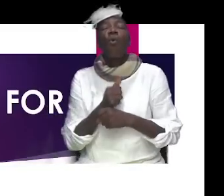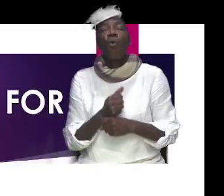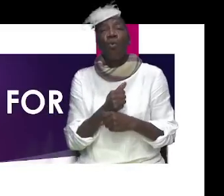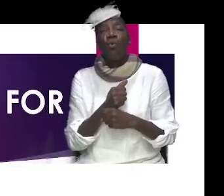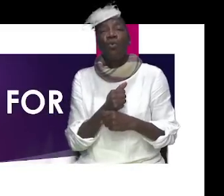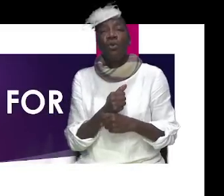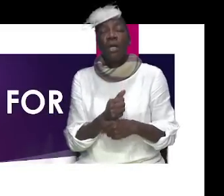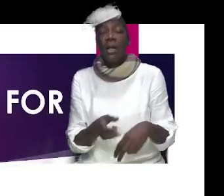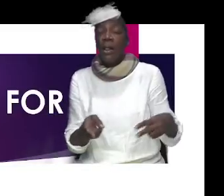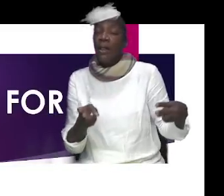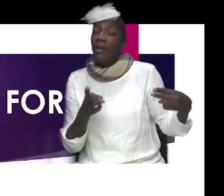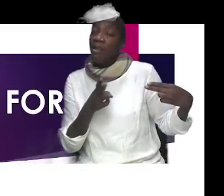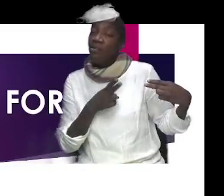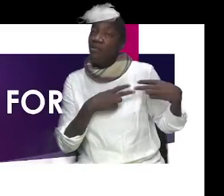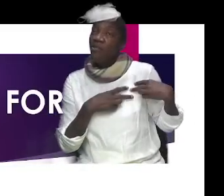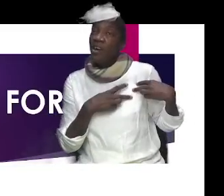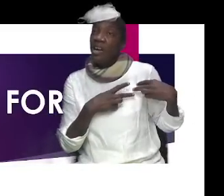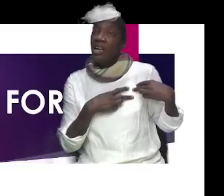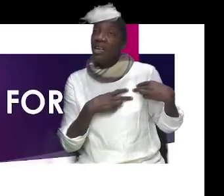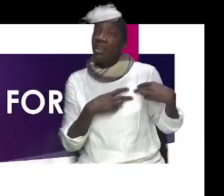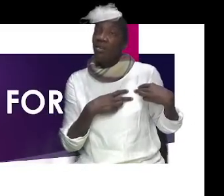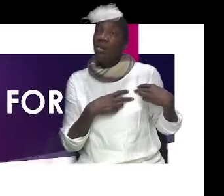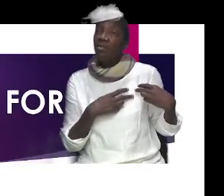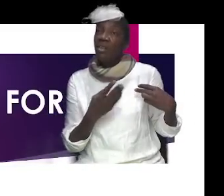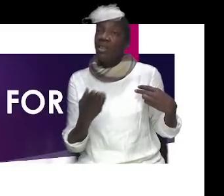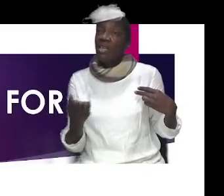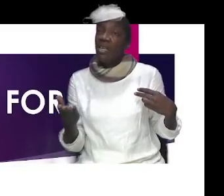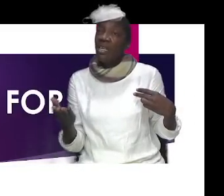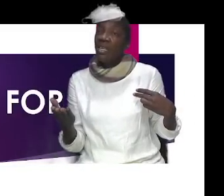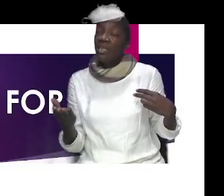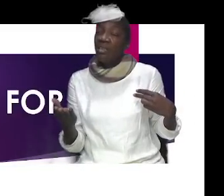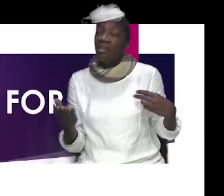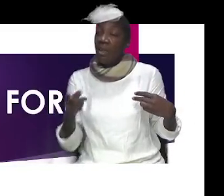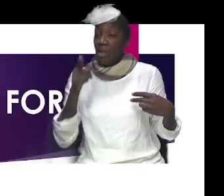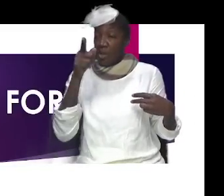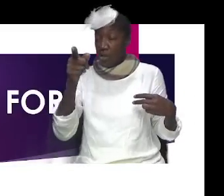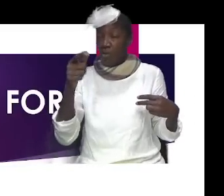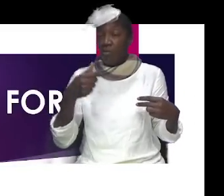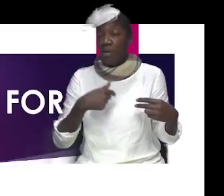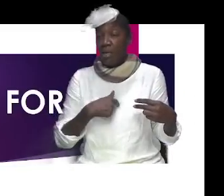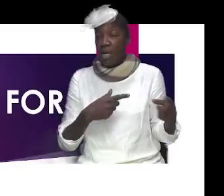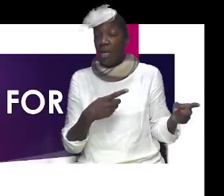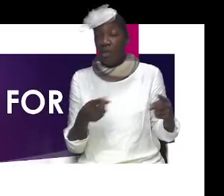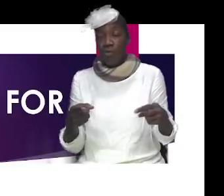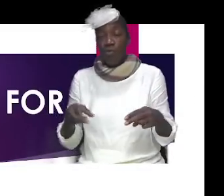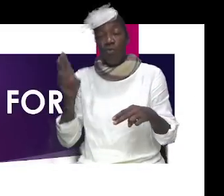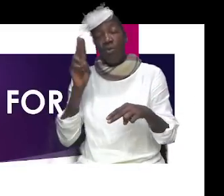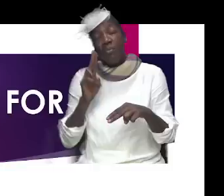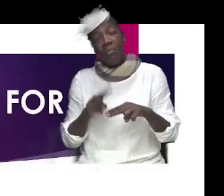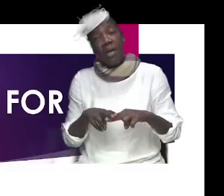The value of a deed, the value of something that you and I do, depends